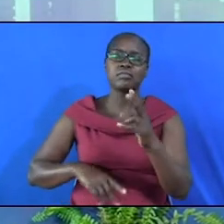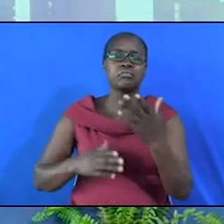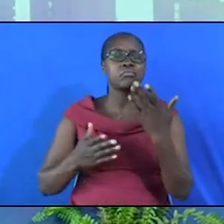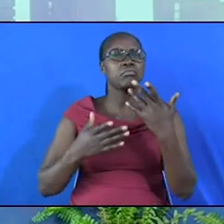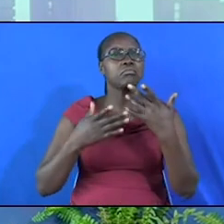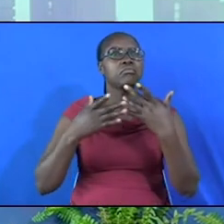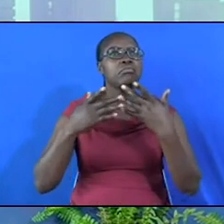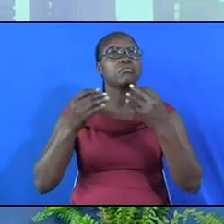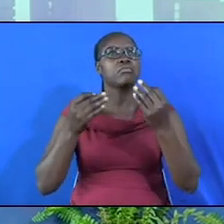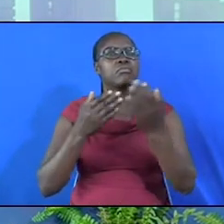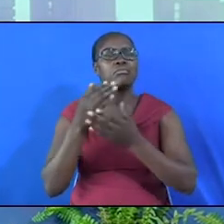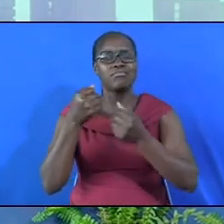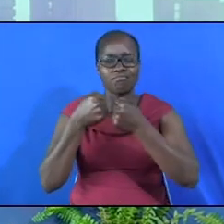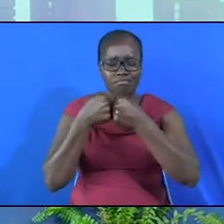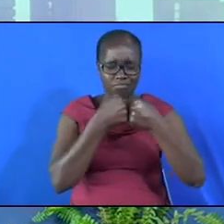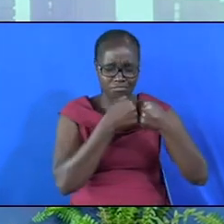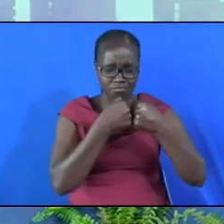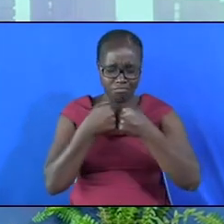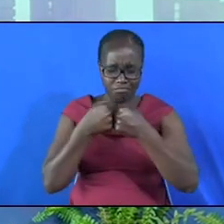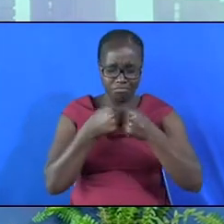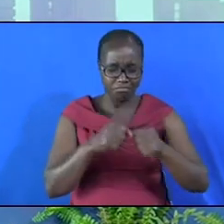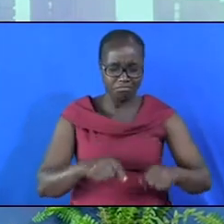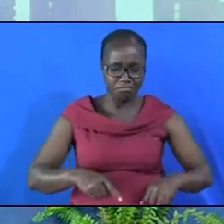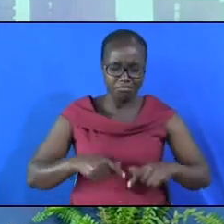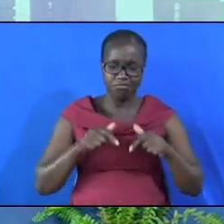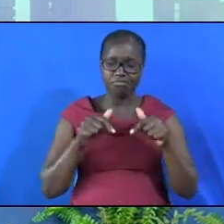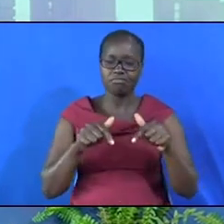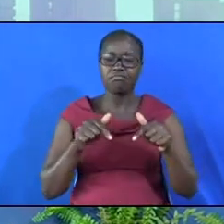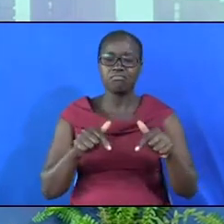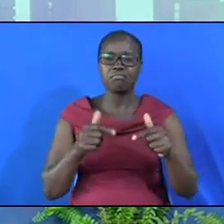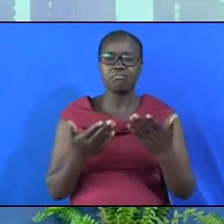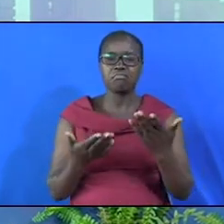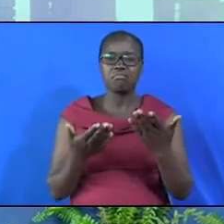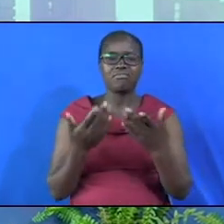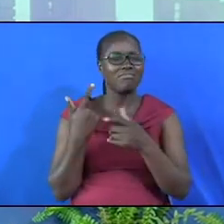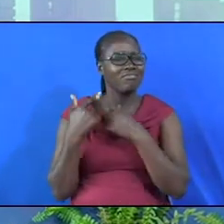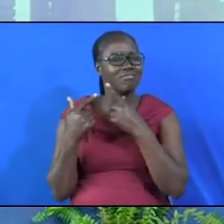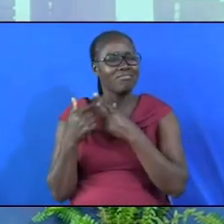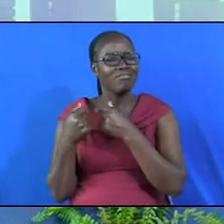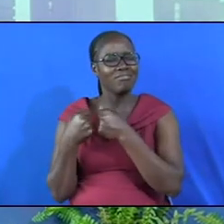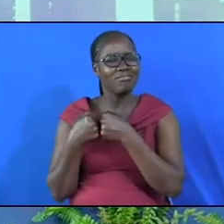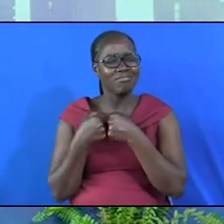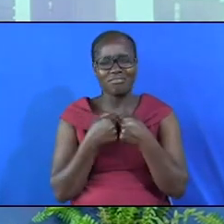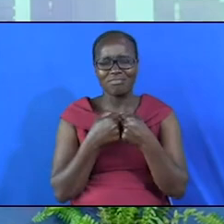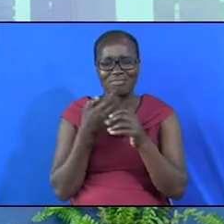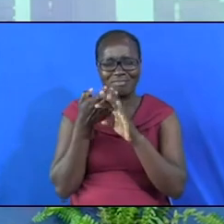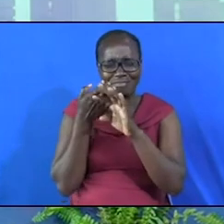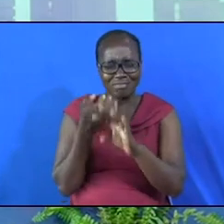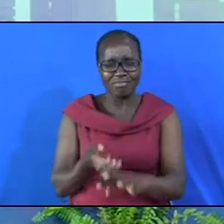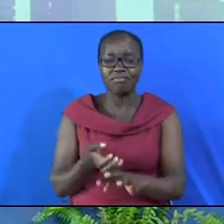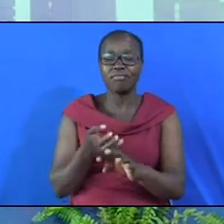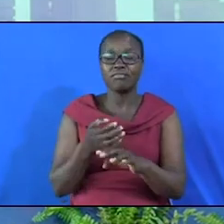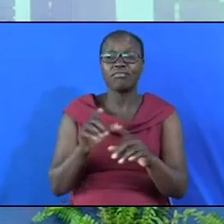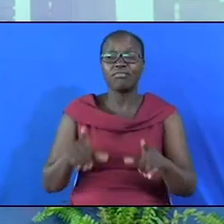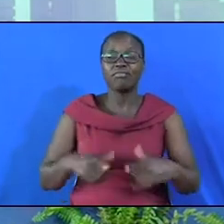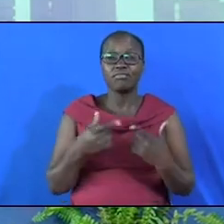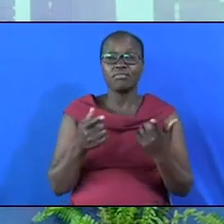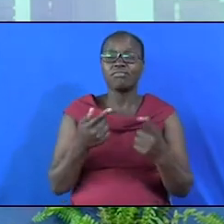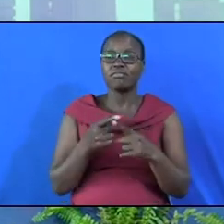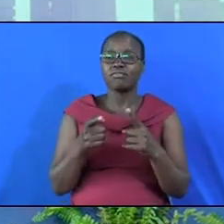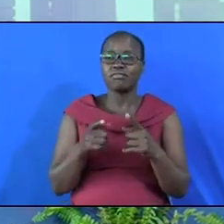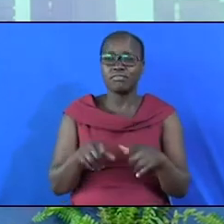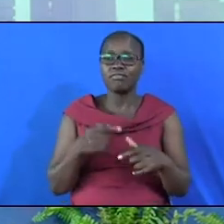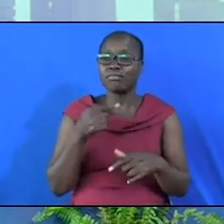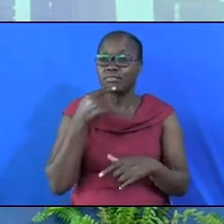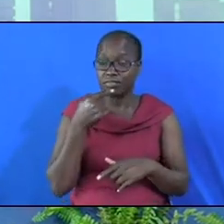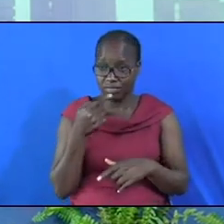gone through the challenges of this life. You may have gone through the difficulties of this life. But let us say